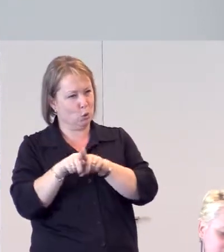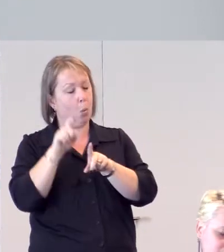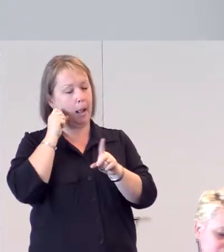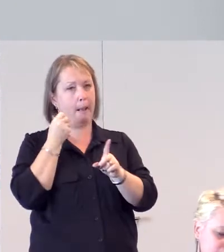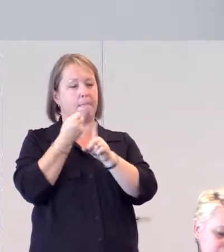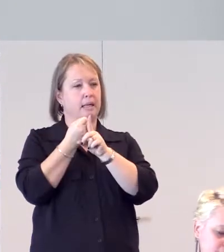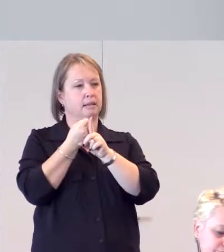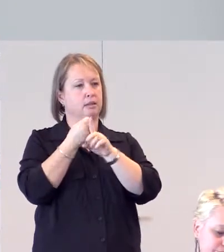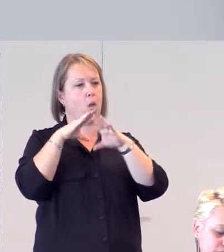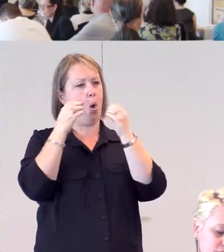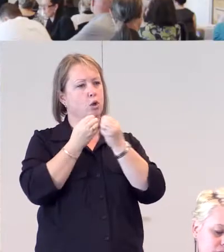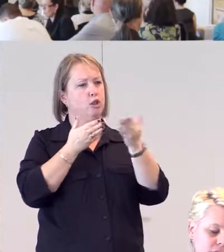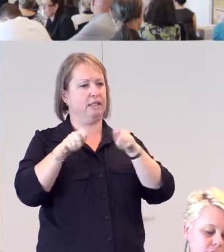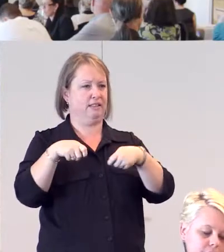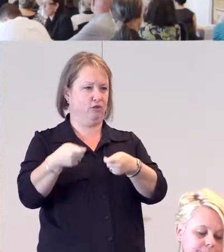service delivery.